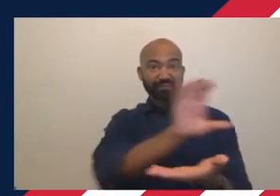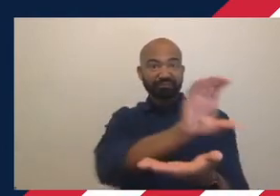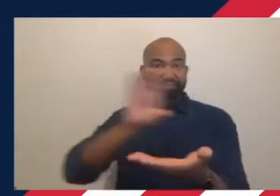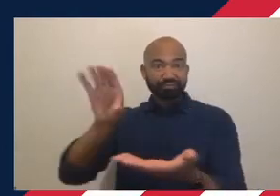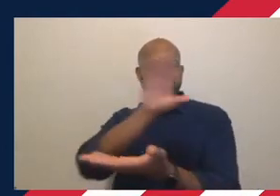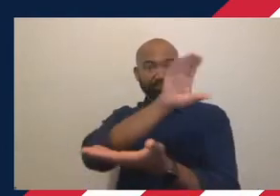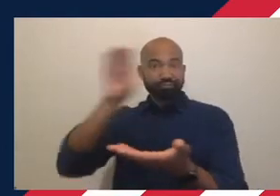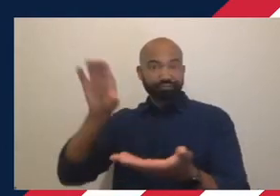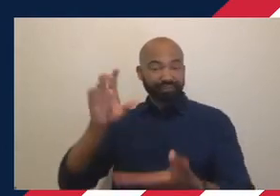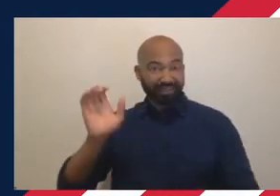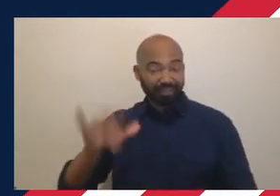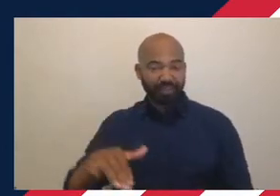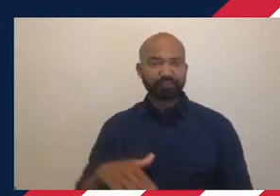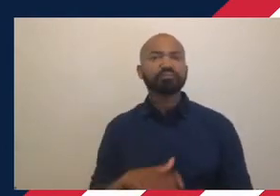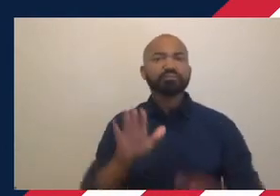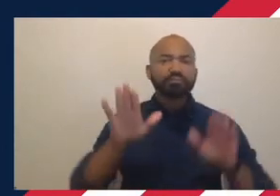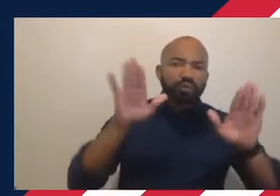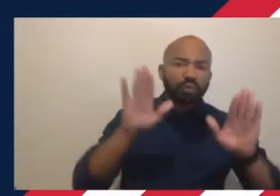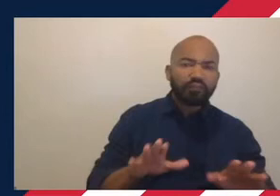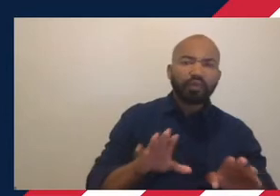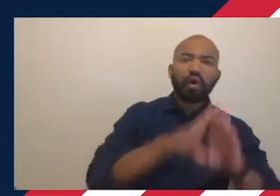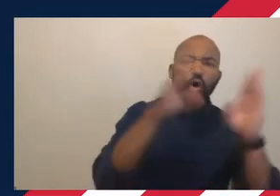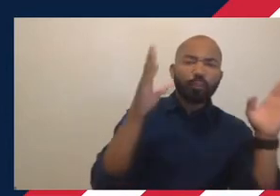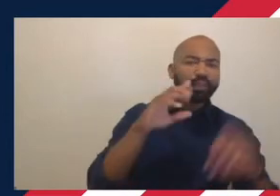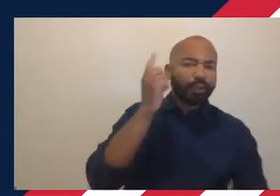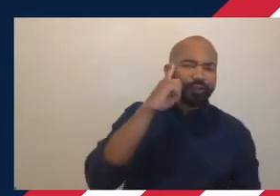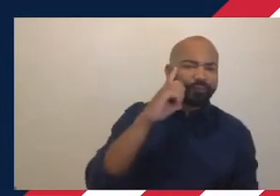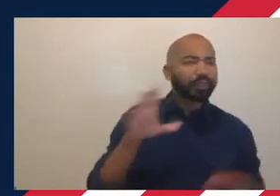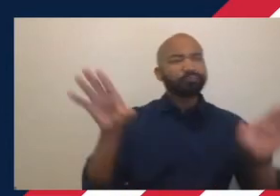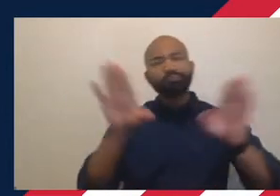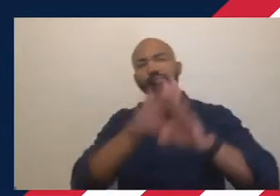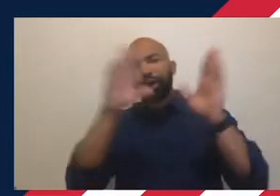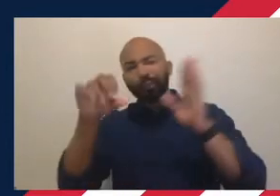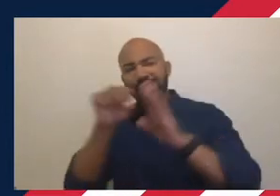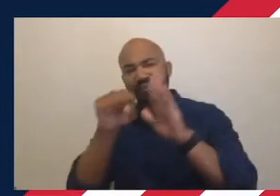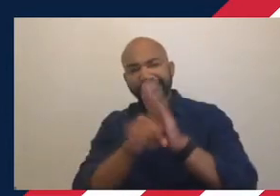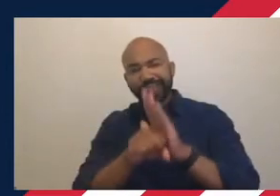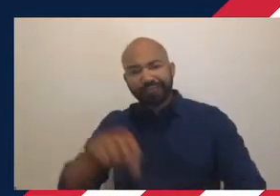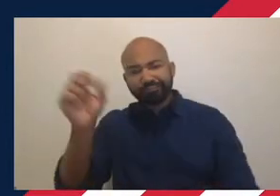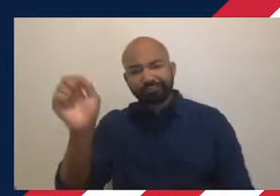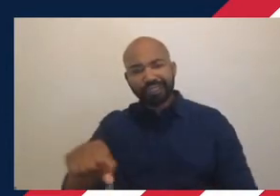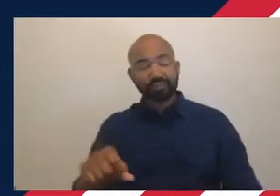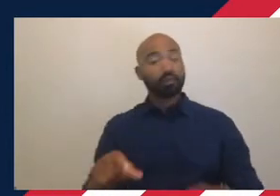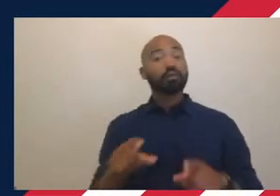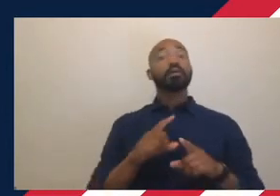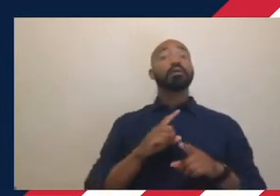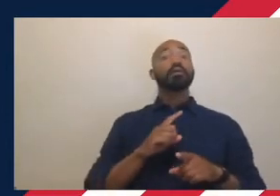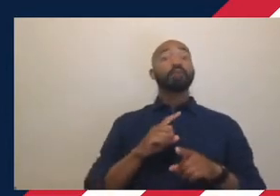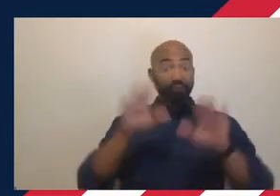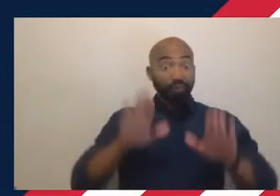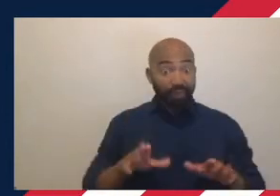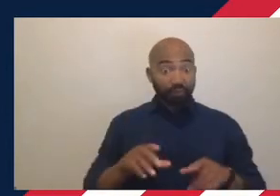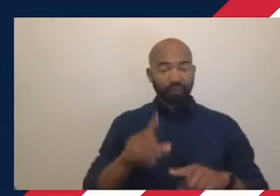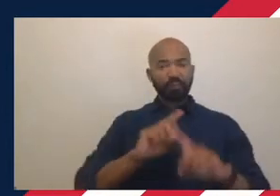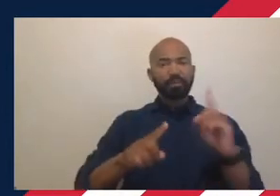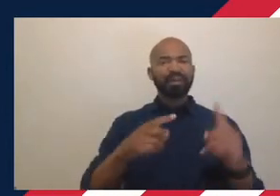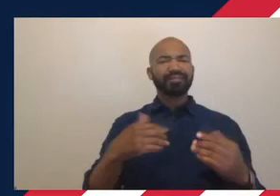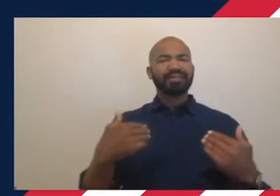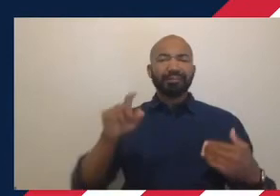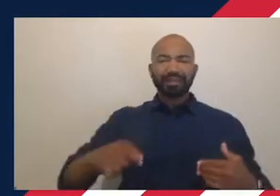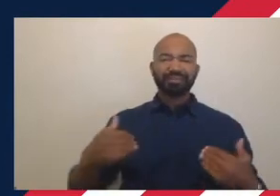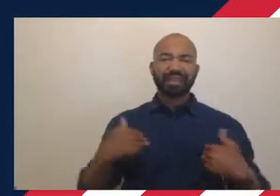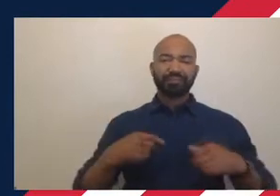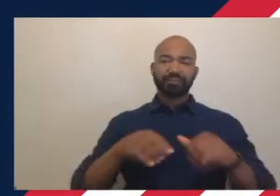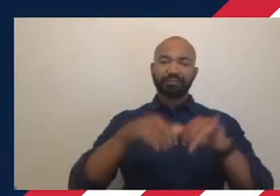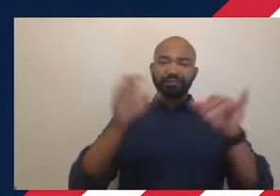It's wonderful to reopen the state. Excellent. But unless we have systems in place where we can get the supplies at